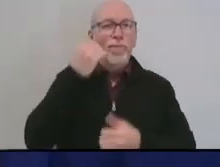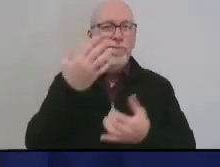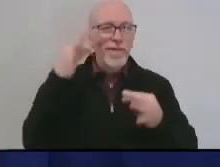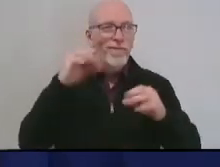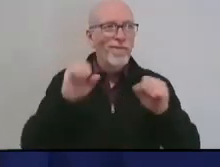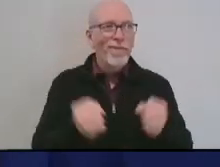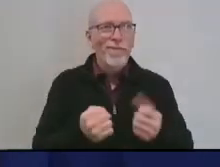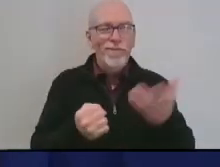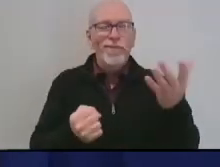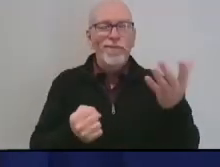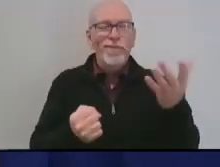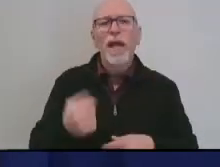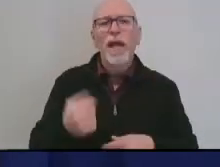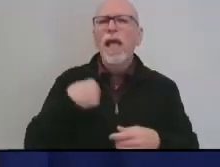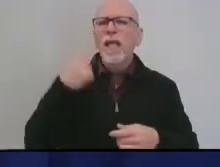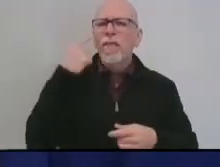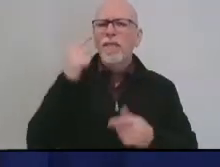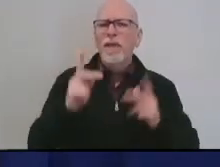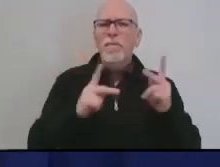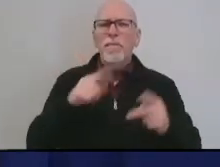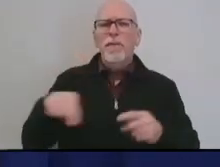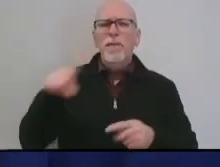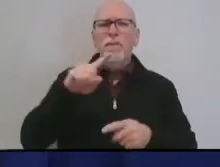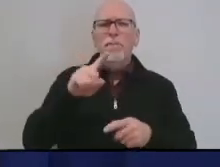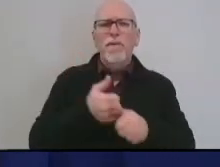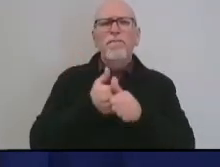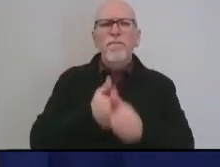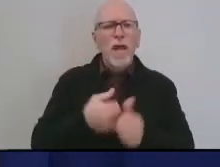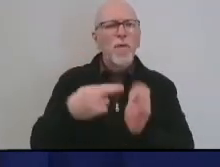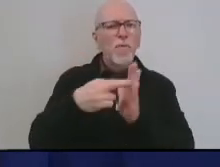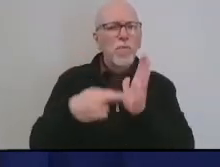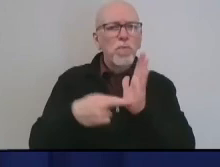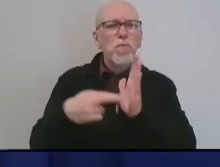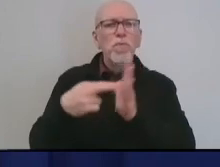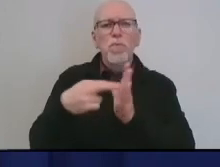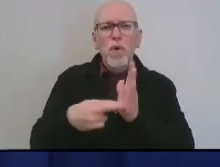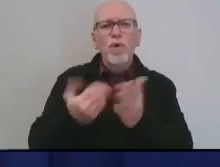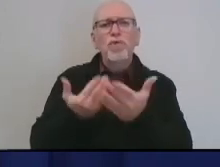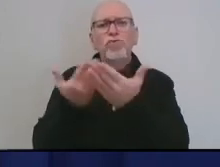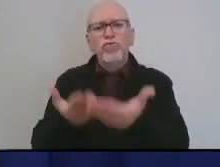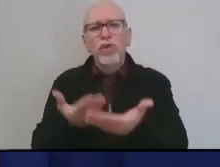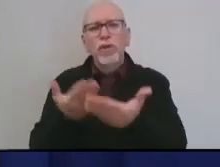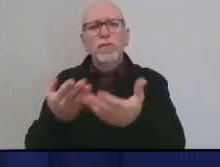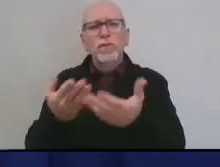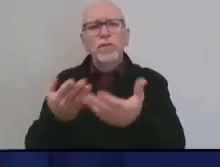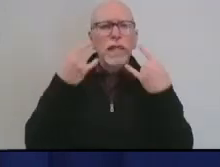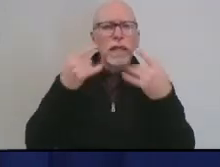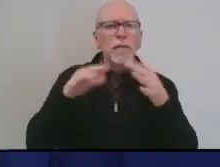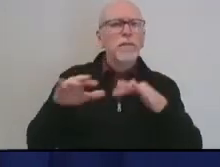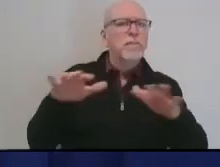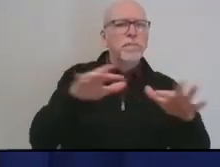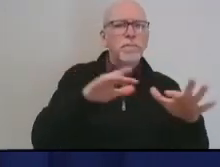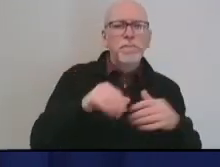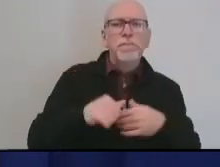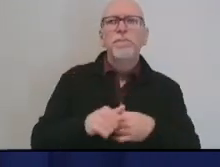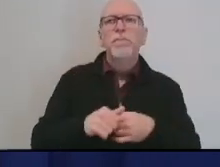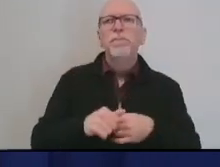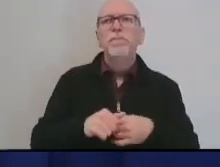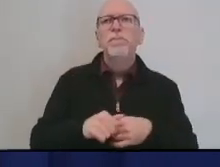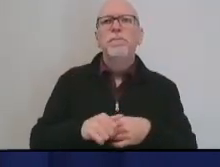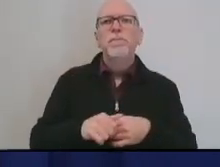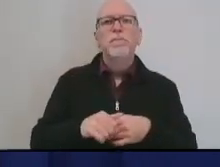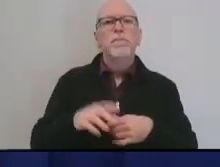been following kind of the rules and the regulations, and I think that we went through another scare when